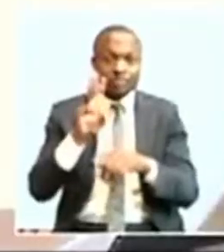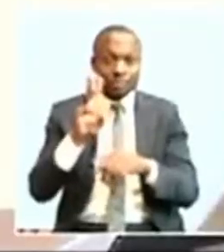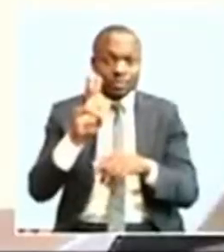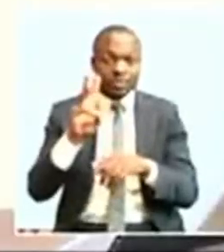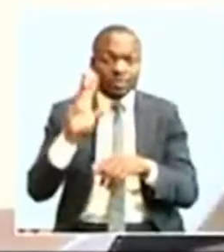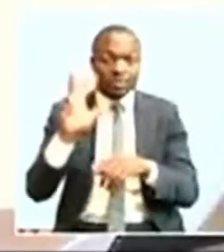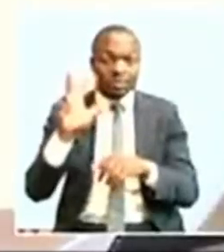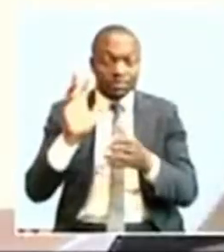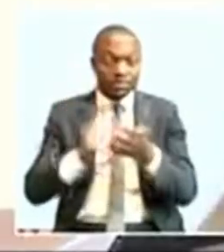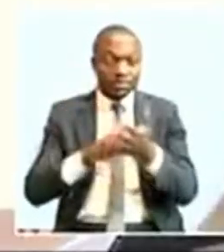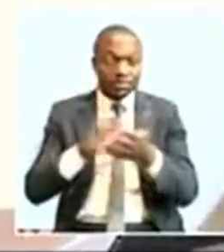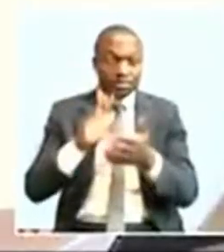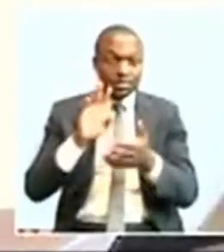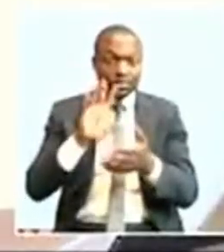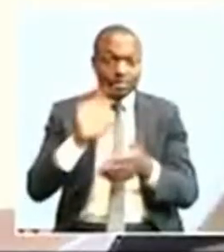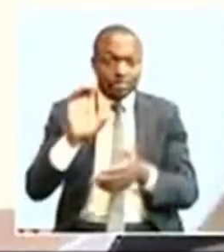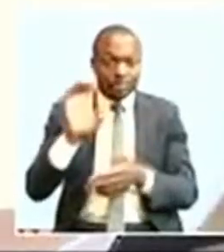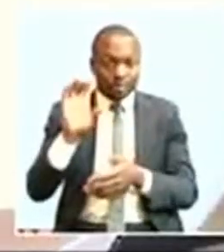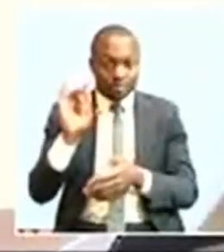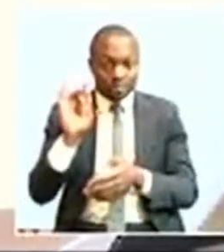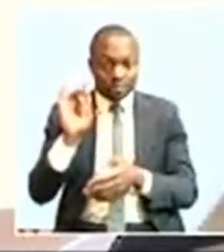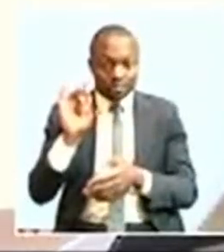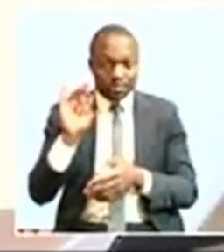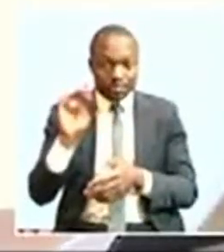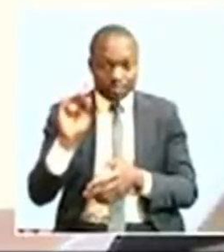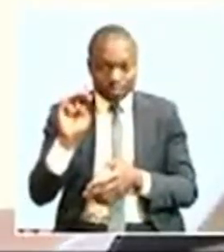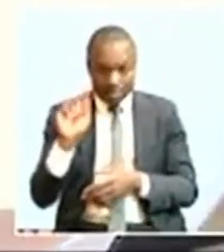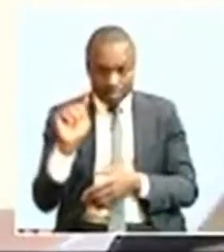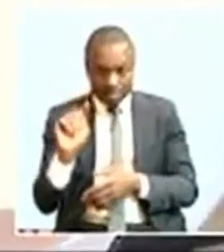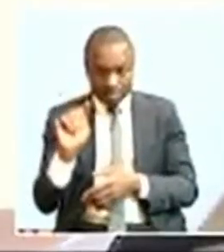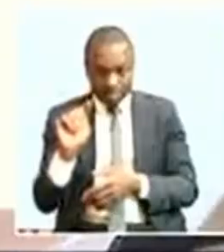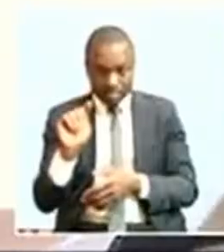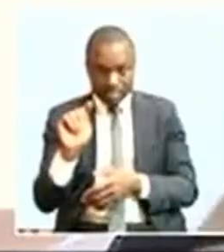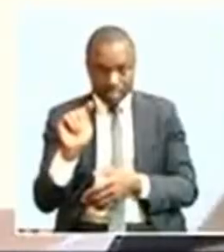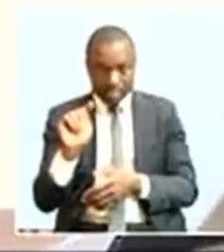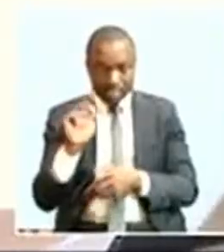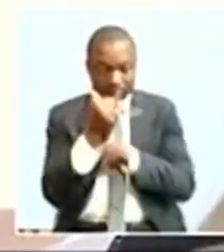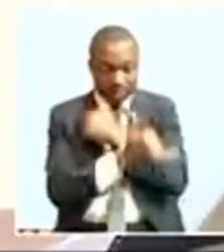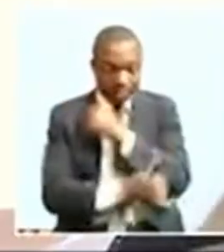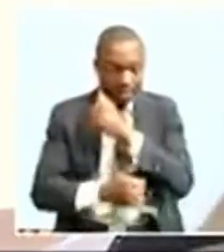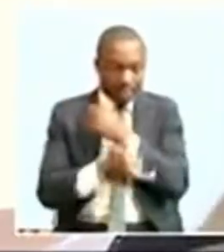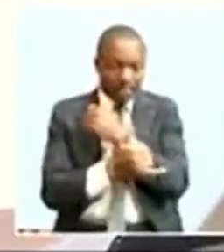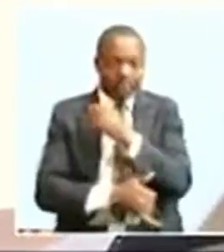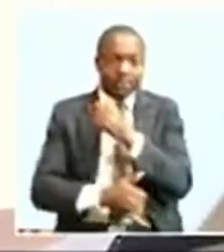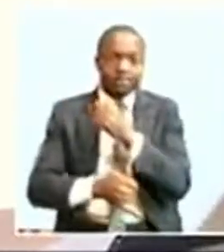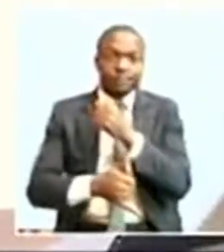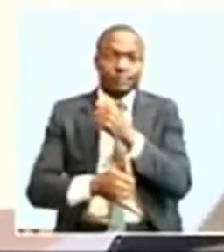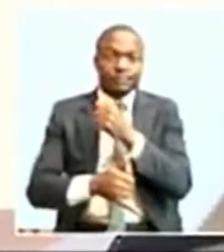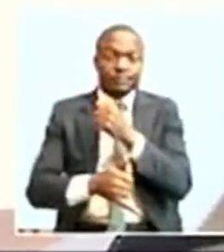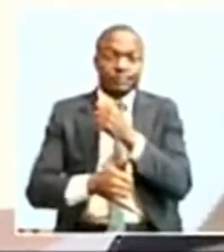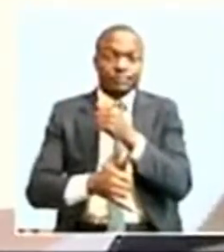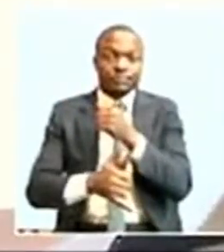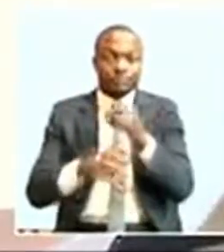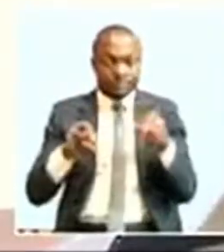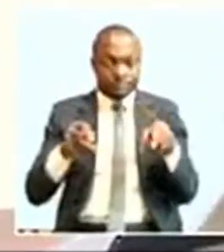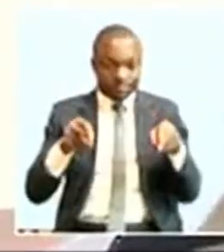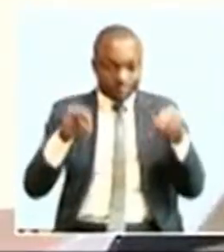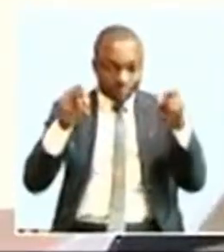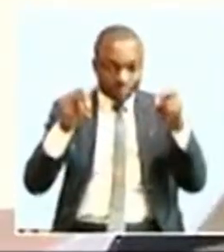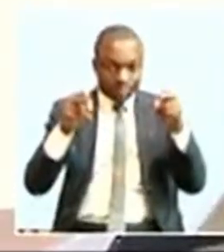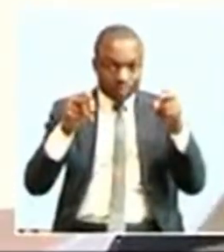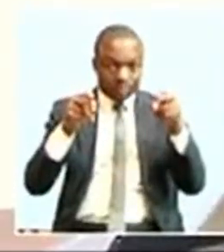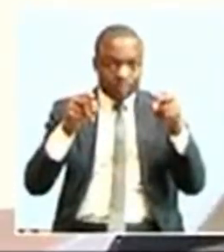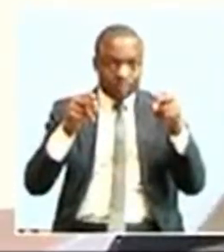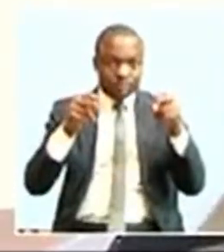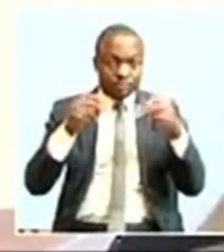63,418 metric tons, with the country ranking among the top 10 aquaculture producers